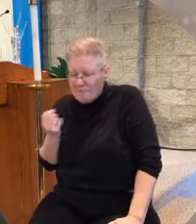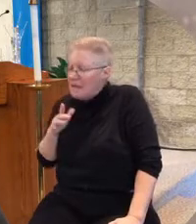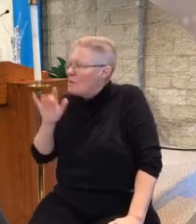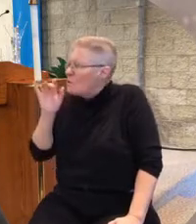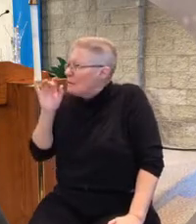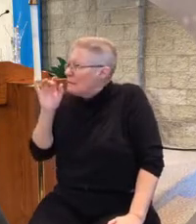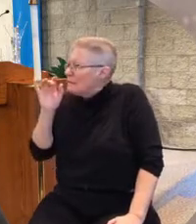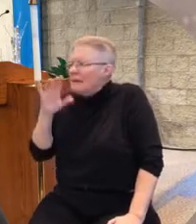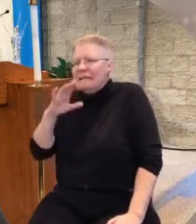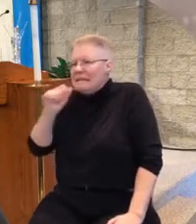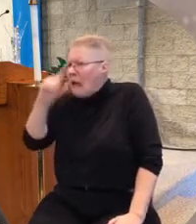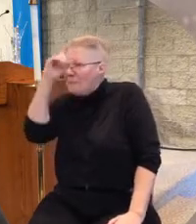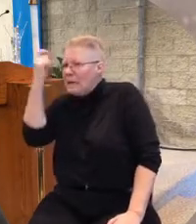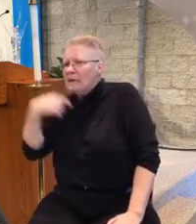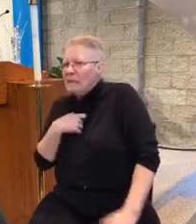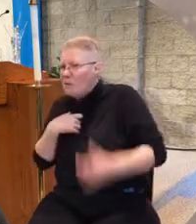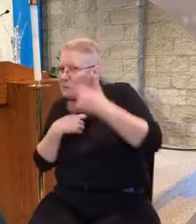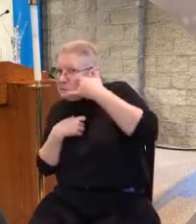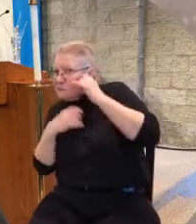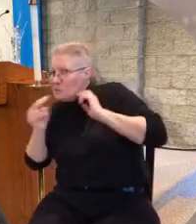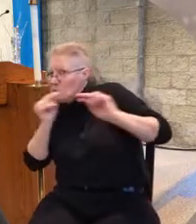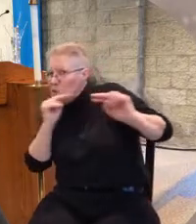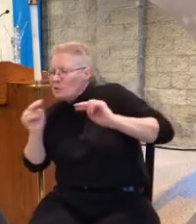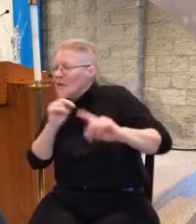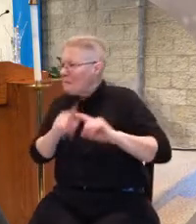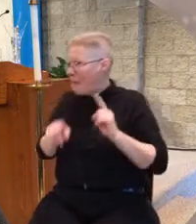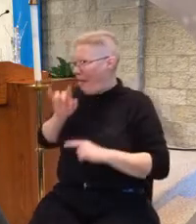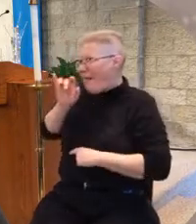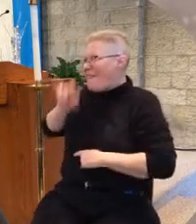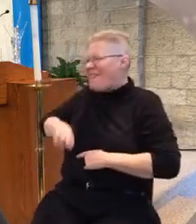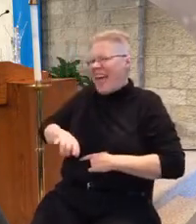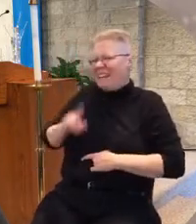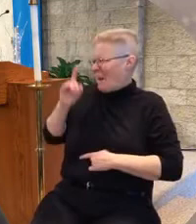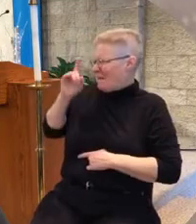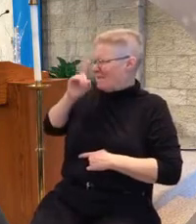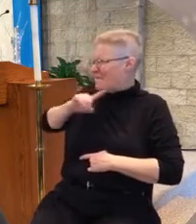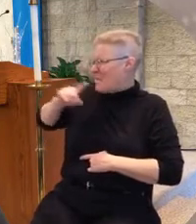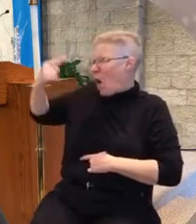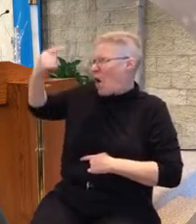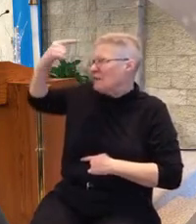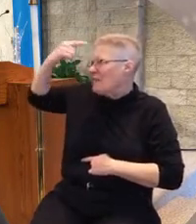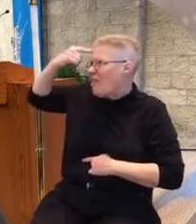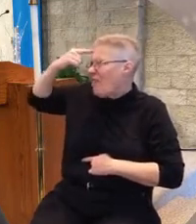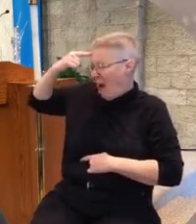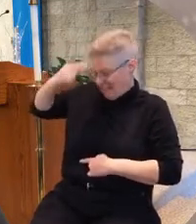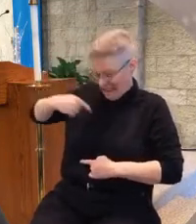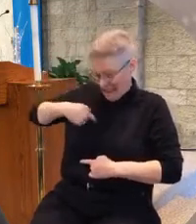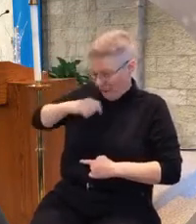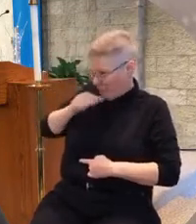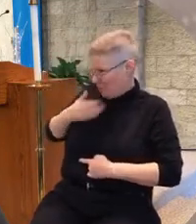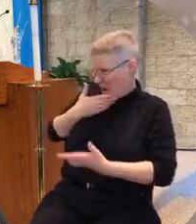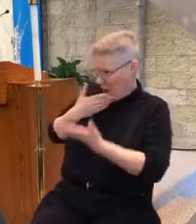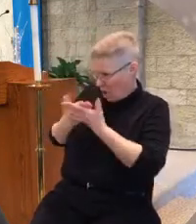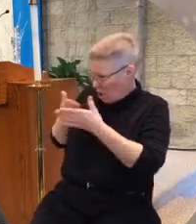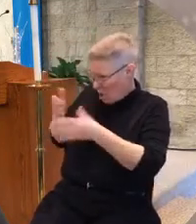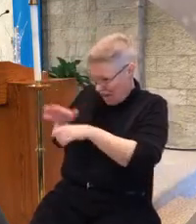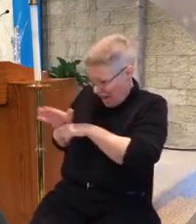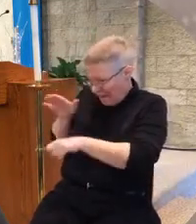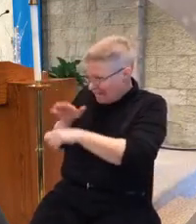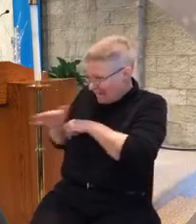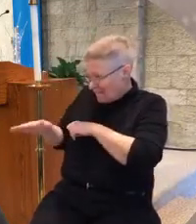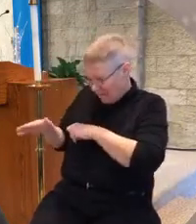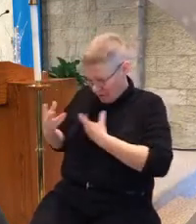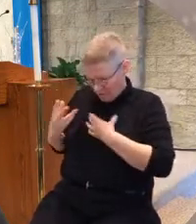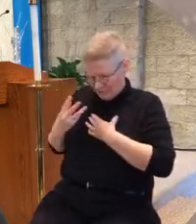I was negotiating with a client, it's because the illusion of unworthiness was seeking to negotiate with the truth of my beingness, and it